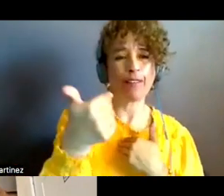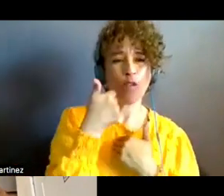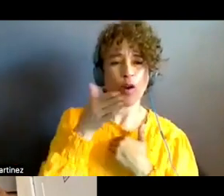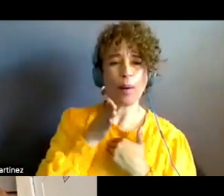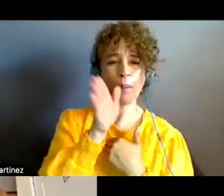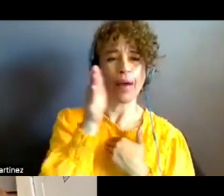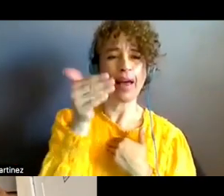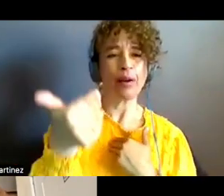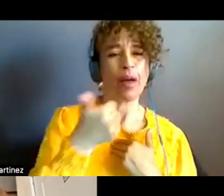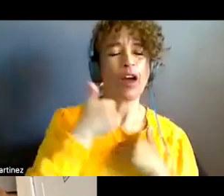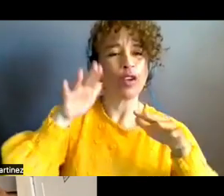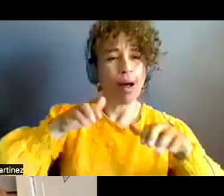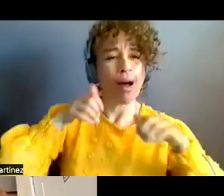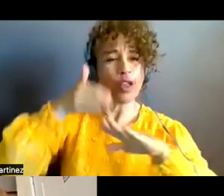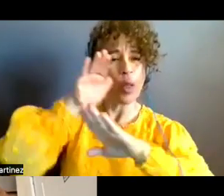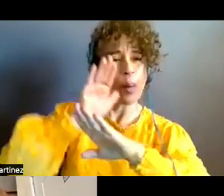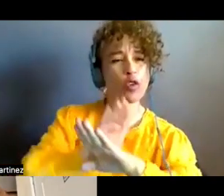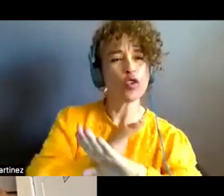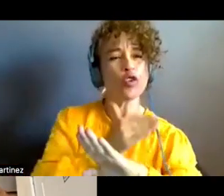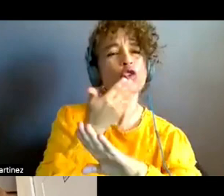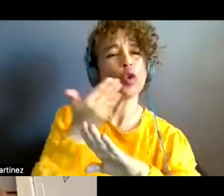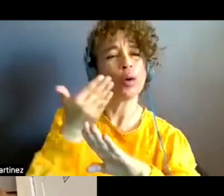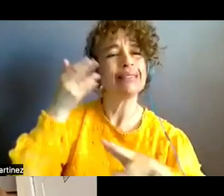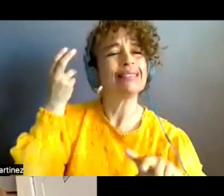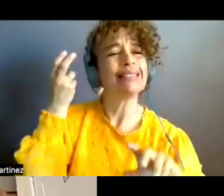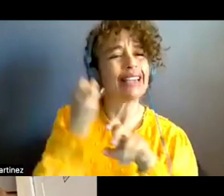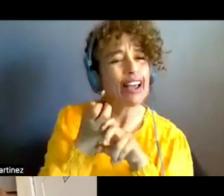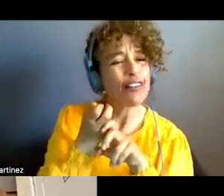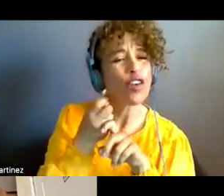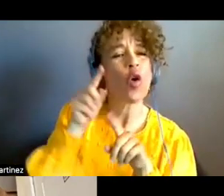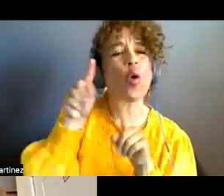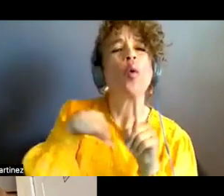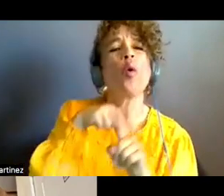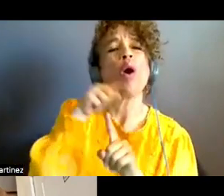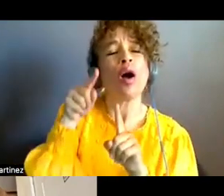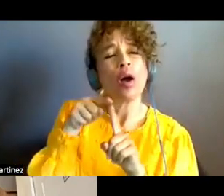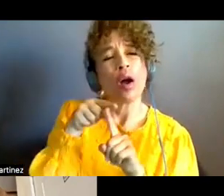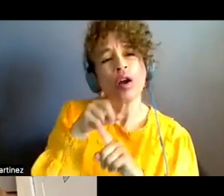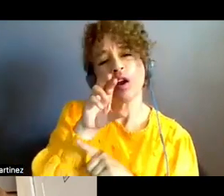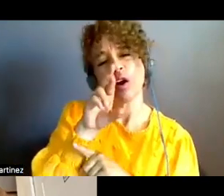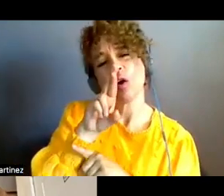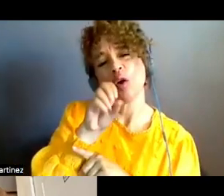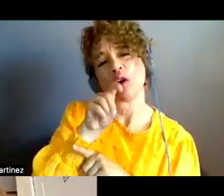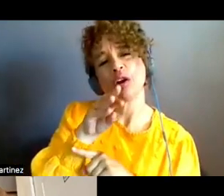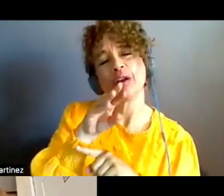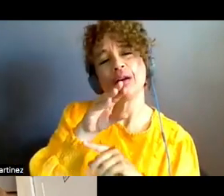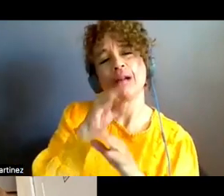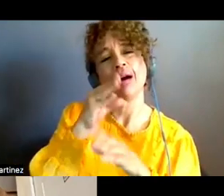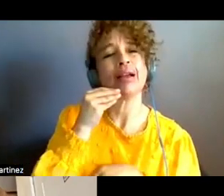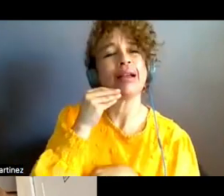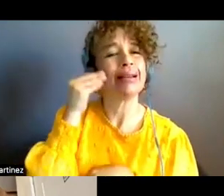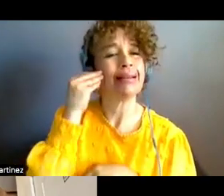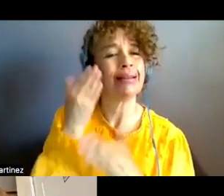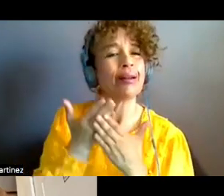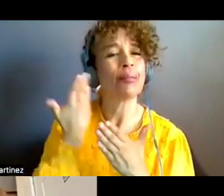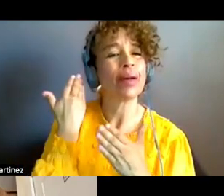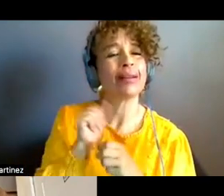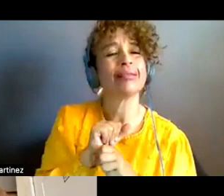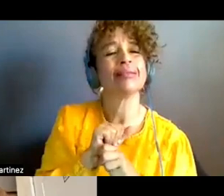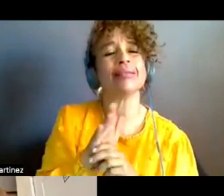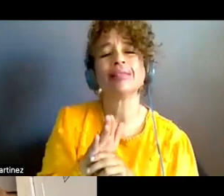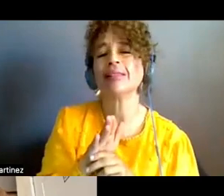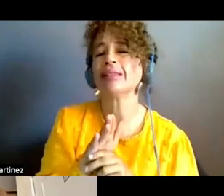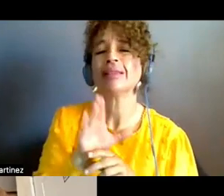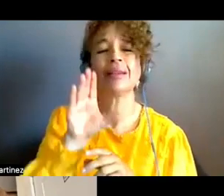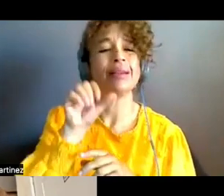And it's difficult when we record a lot of the artists in our home actually beforehand and Tom and I